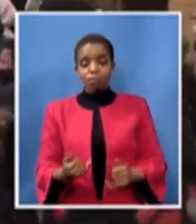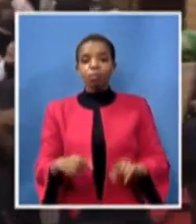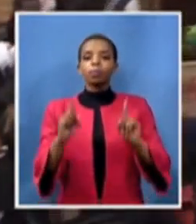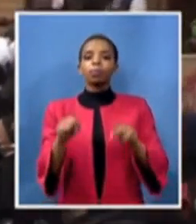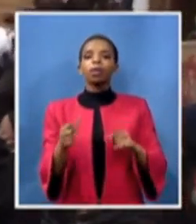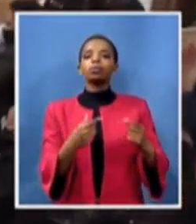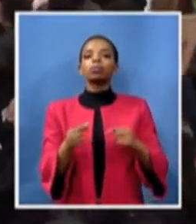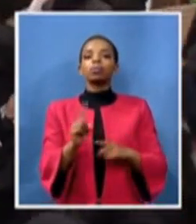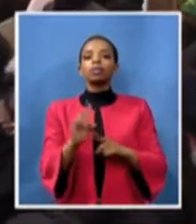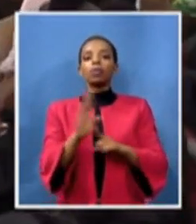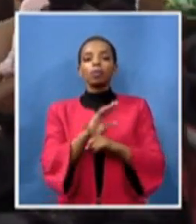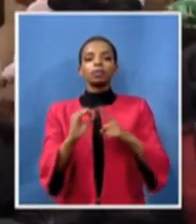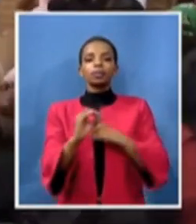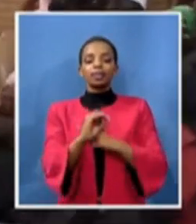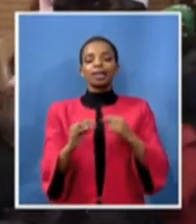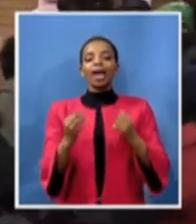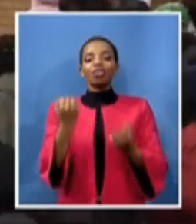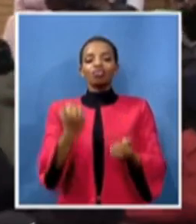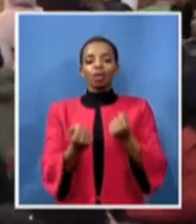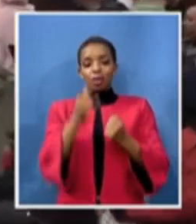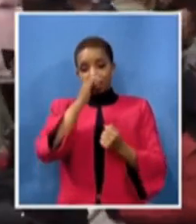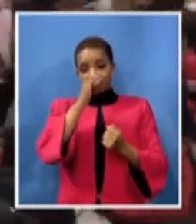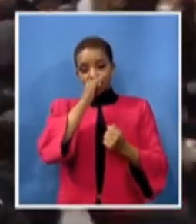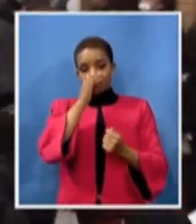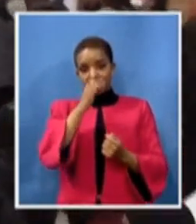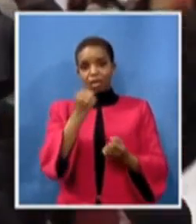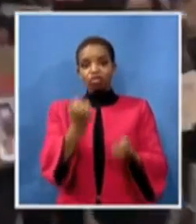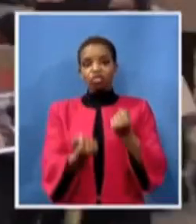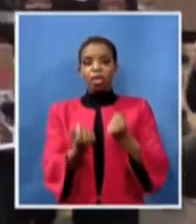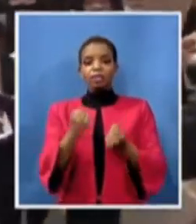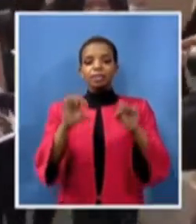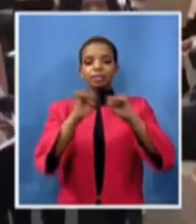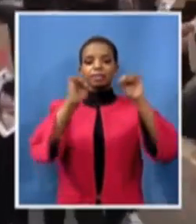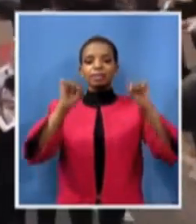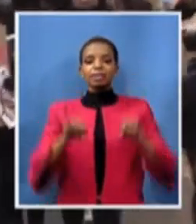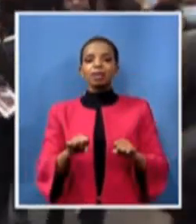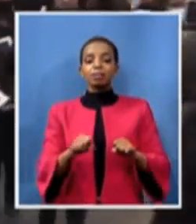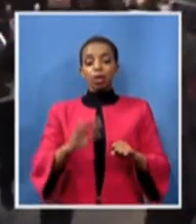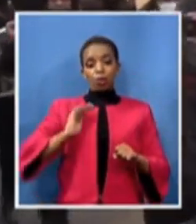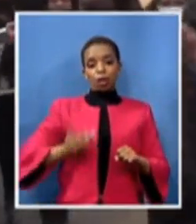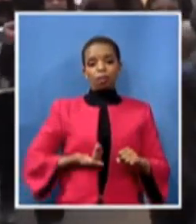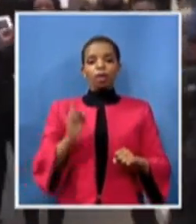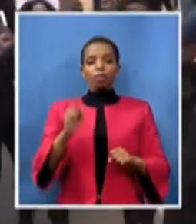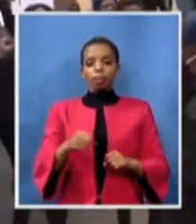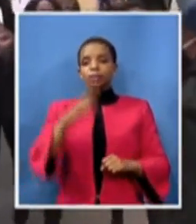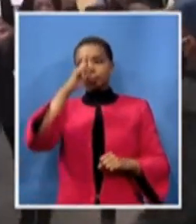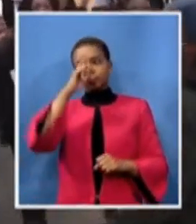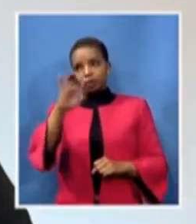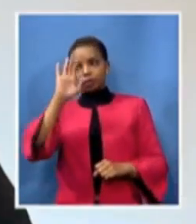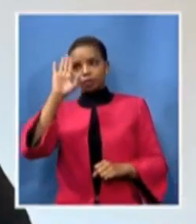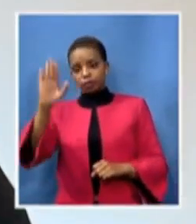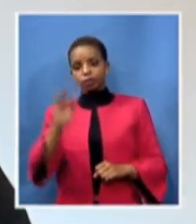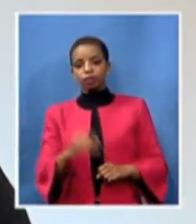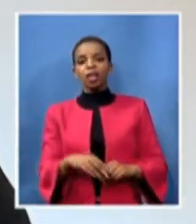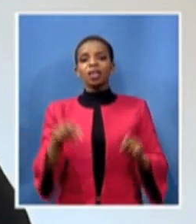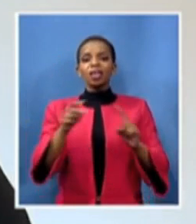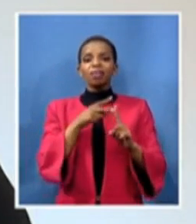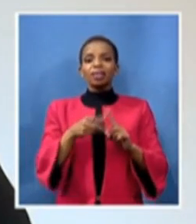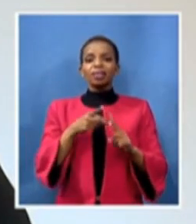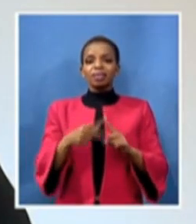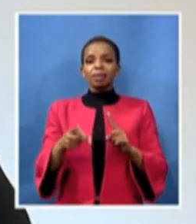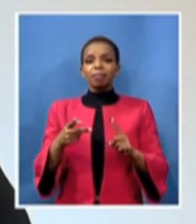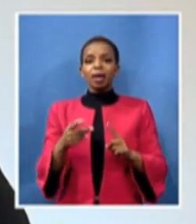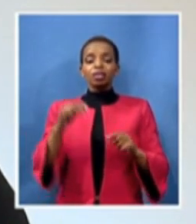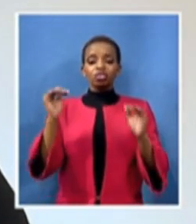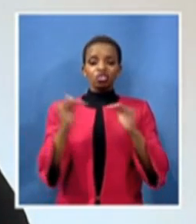in it. Victims must see themselves at the center. Justice must be tangible. In this administration,